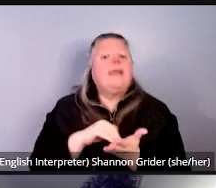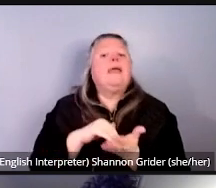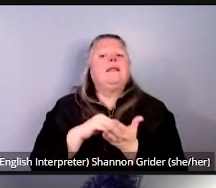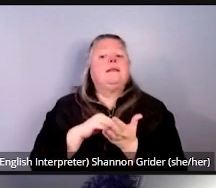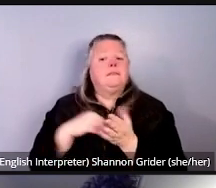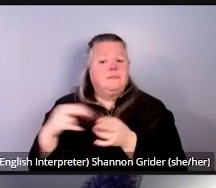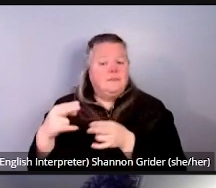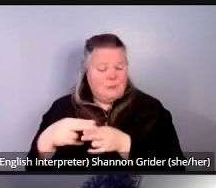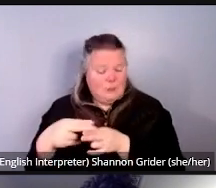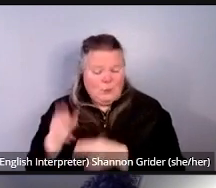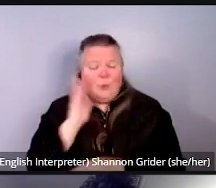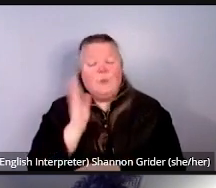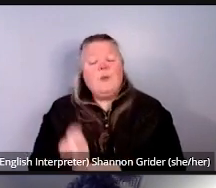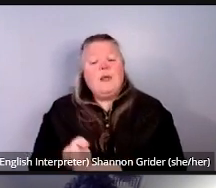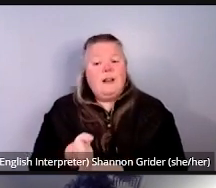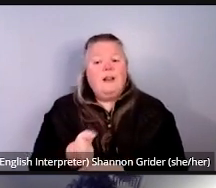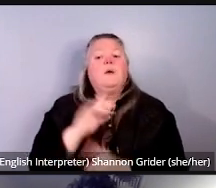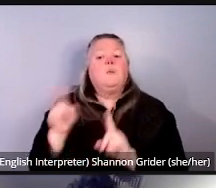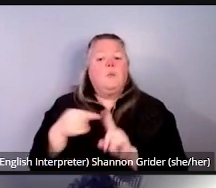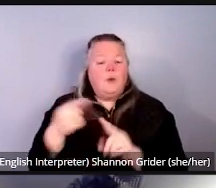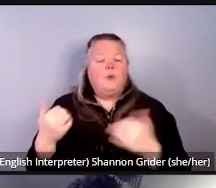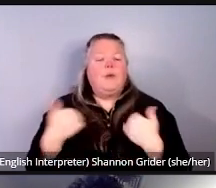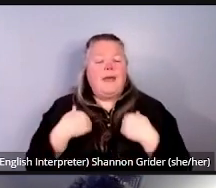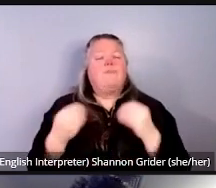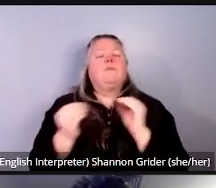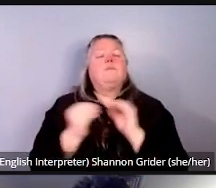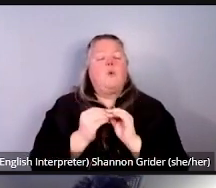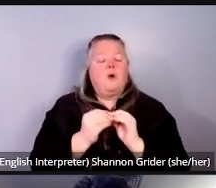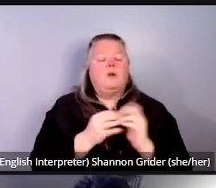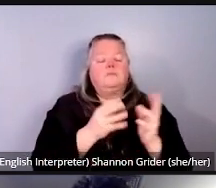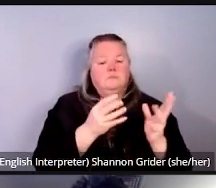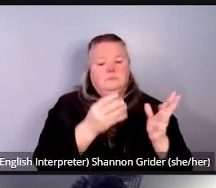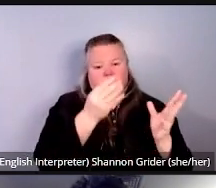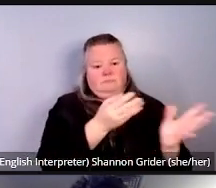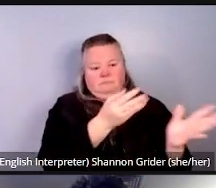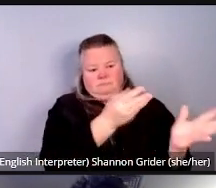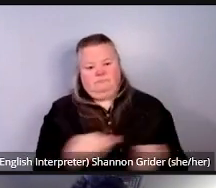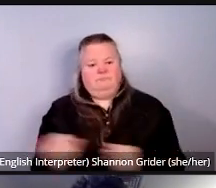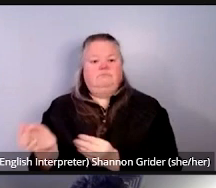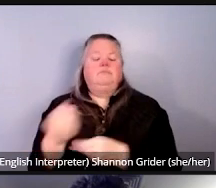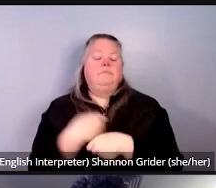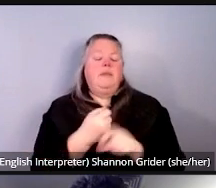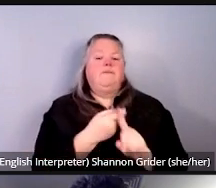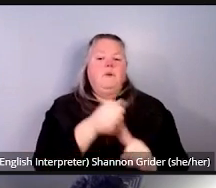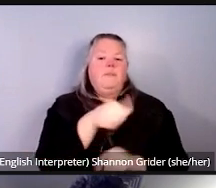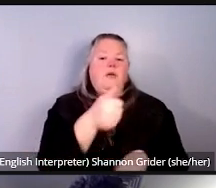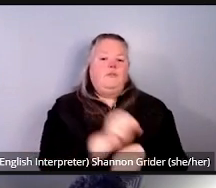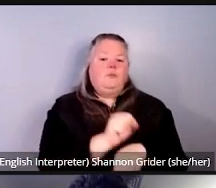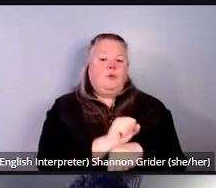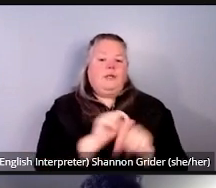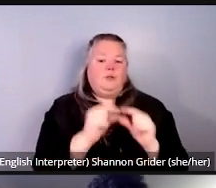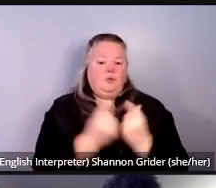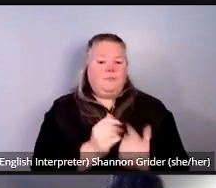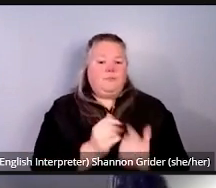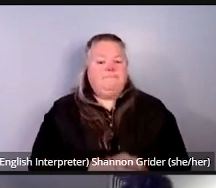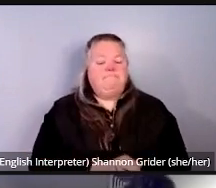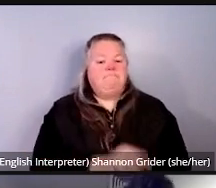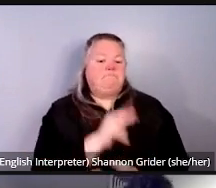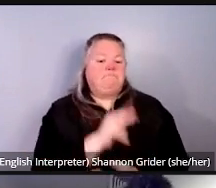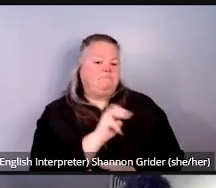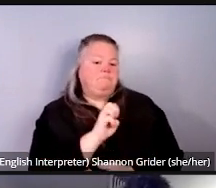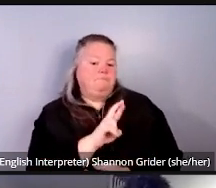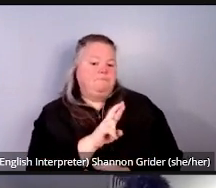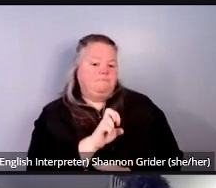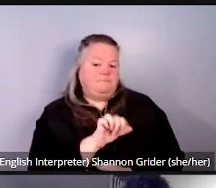near future, once we have a little bit more context coming out of those other working groups. And I will add that, I think